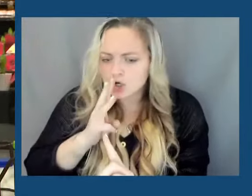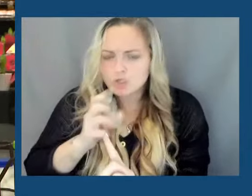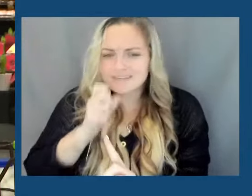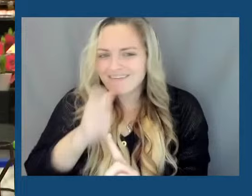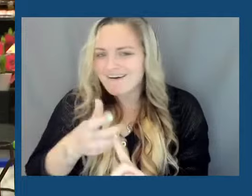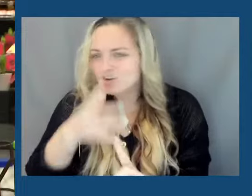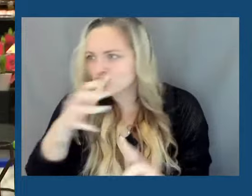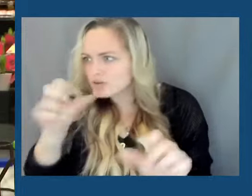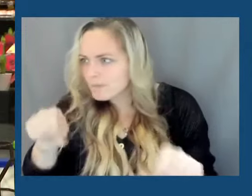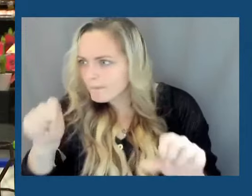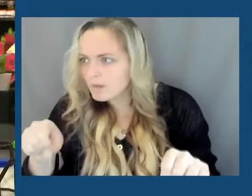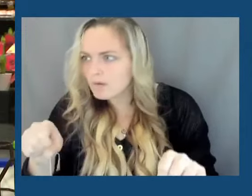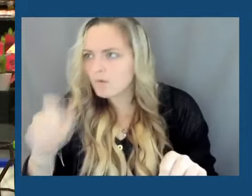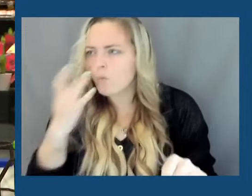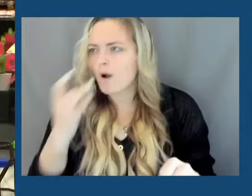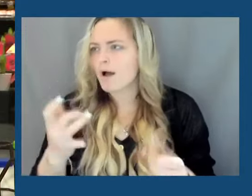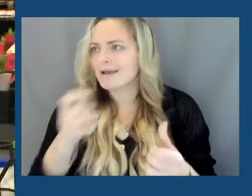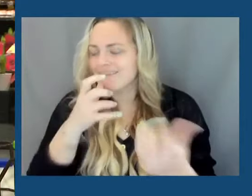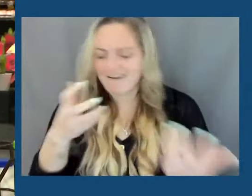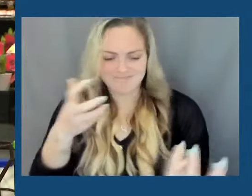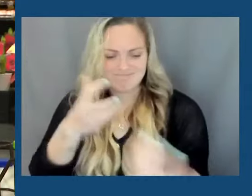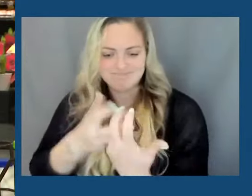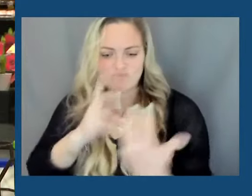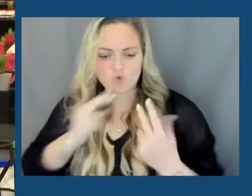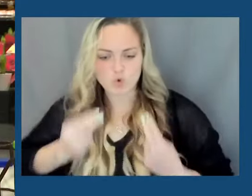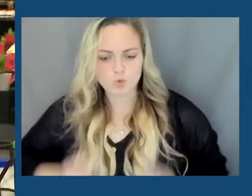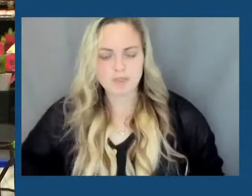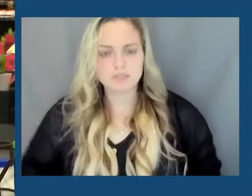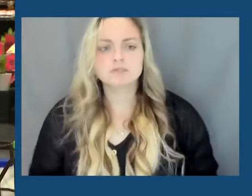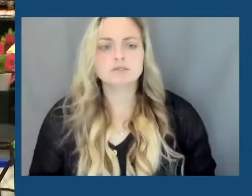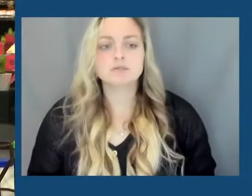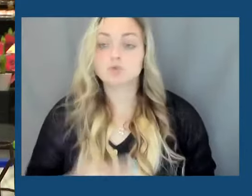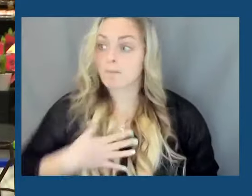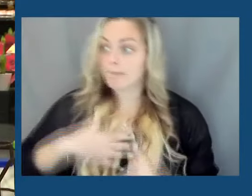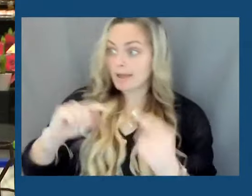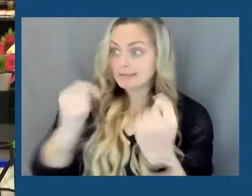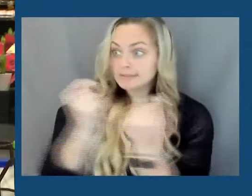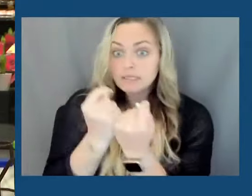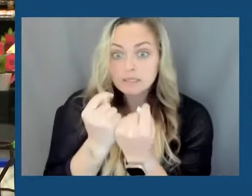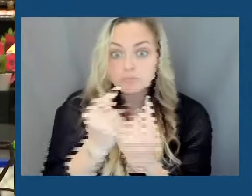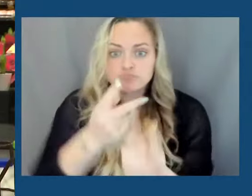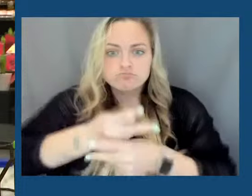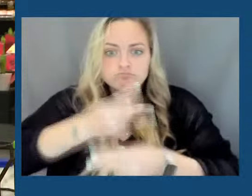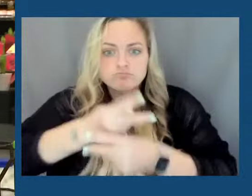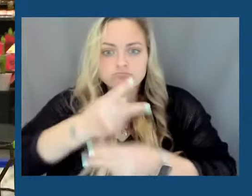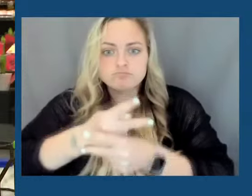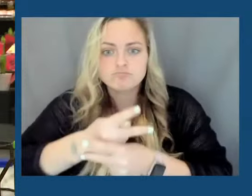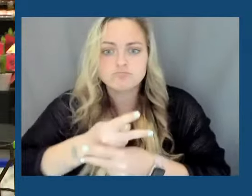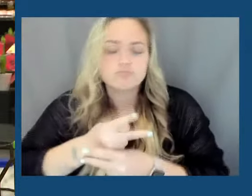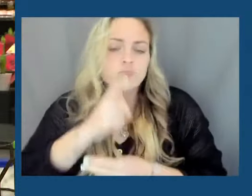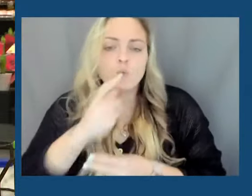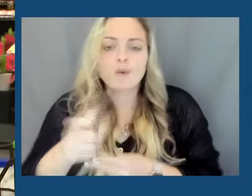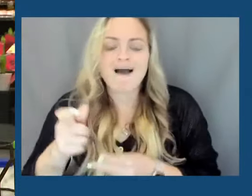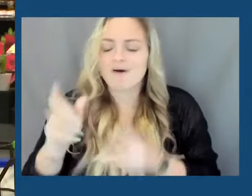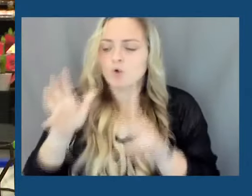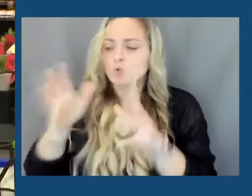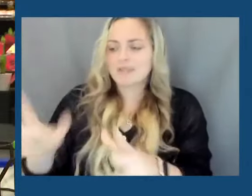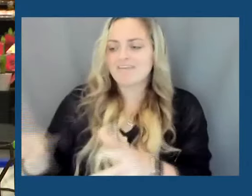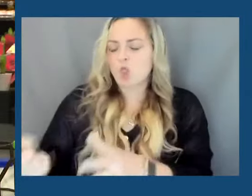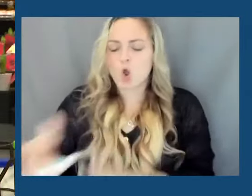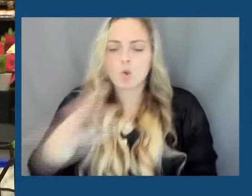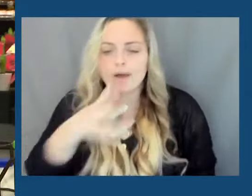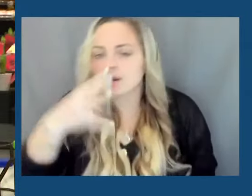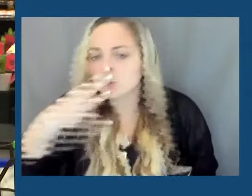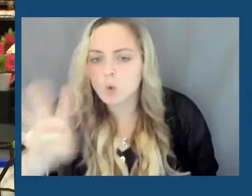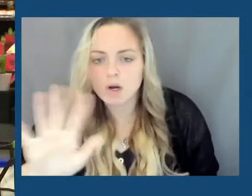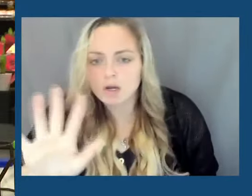it is not fit for humans right now. So my team is all over this, and we're not leaving until we solve this problem.